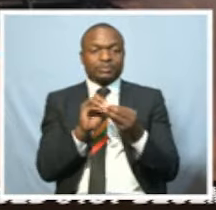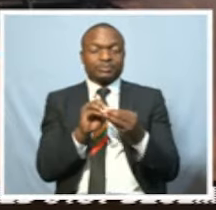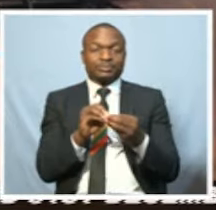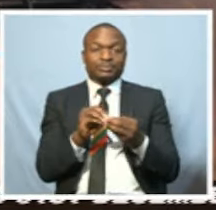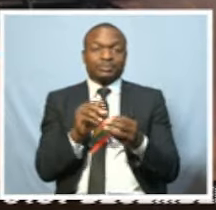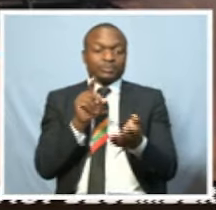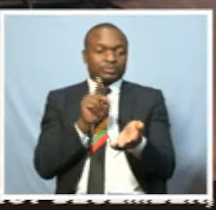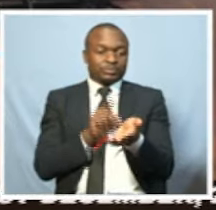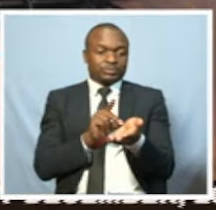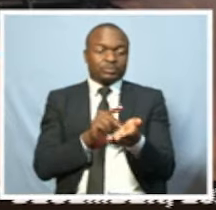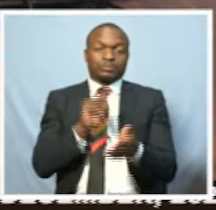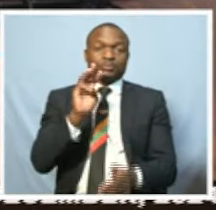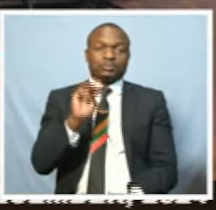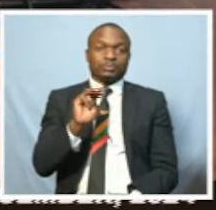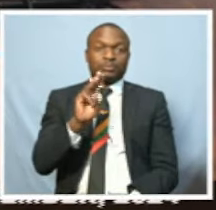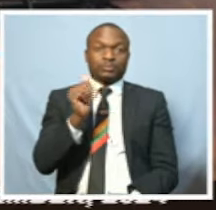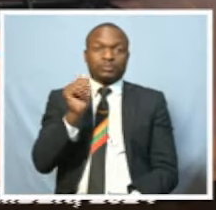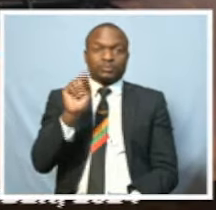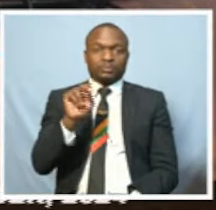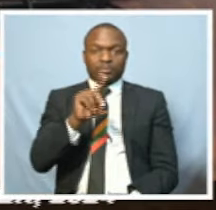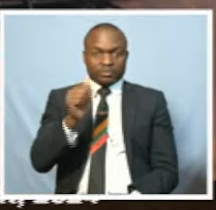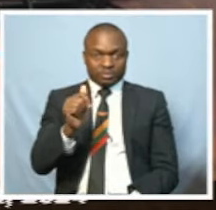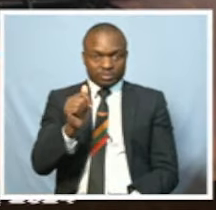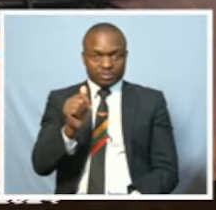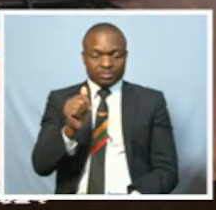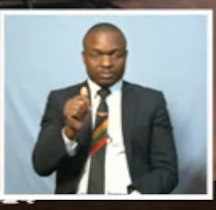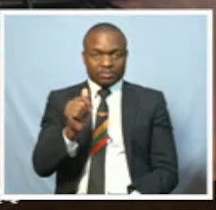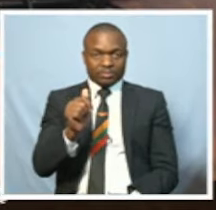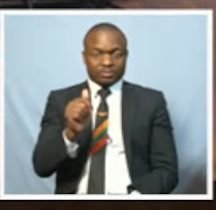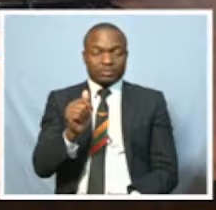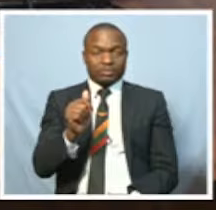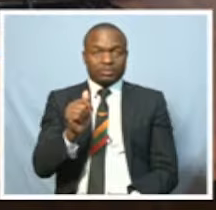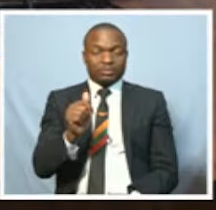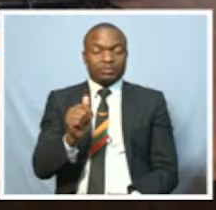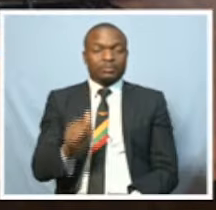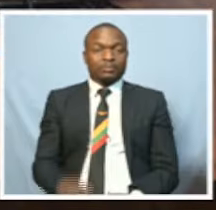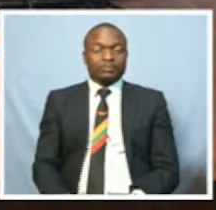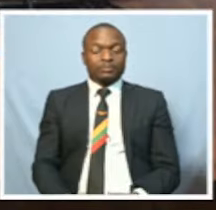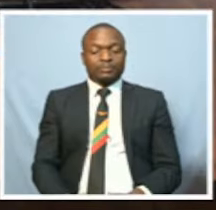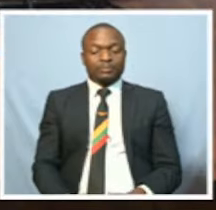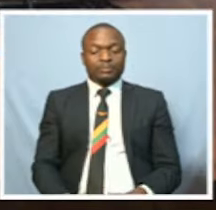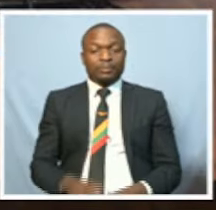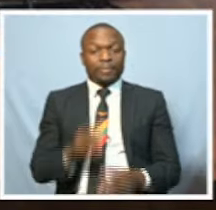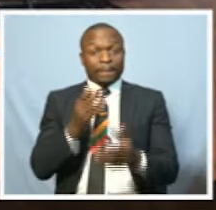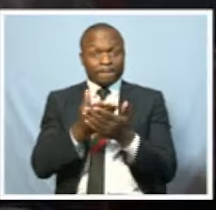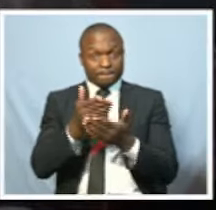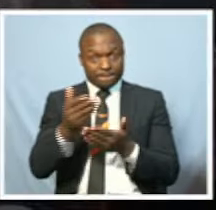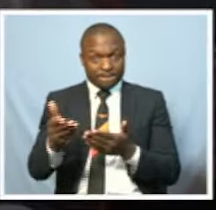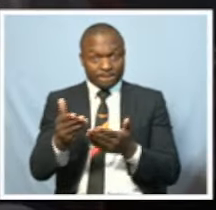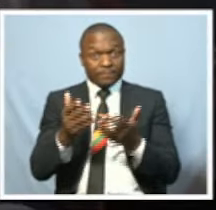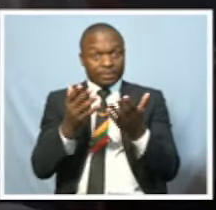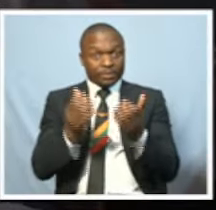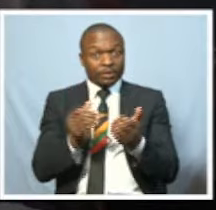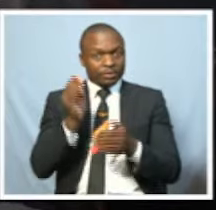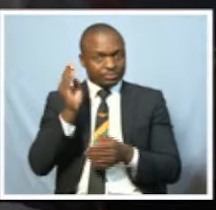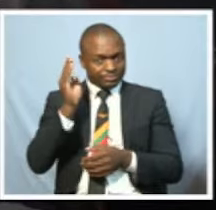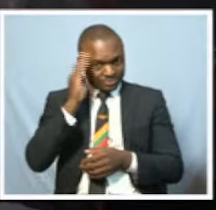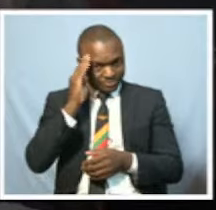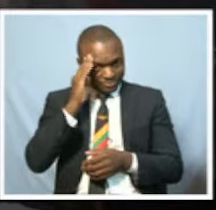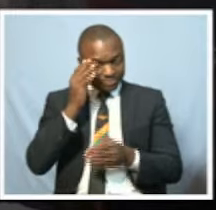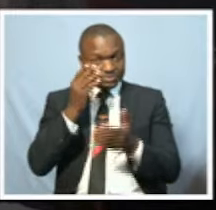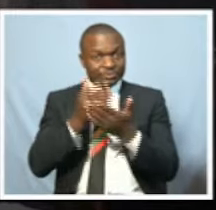Yes, Dr. Manza. Anyone from Honorable procurement? Dr. Manza. Procurement, we want to understand from